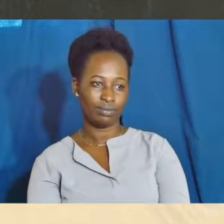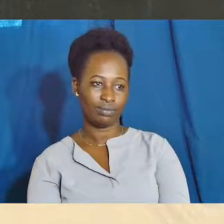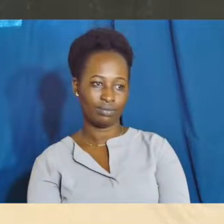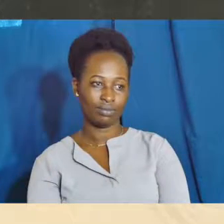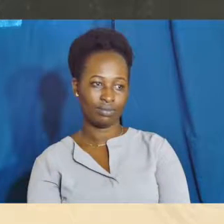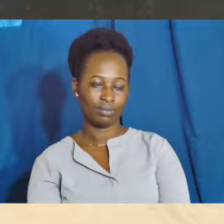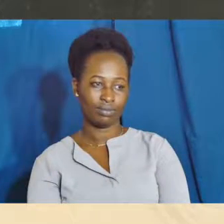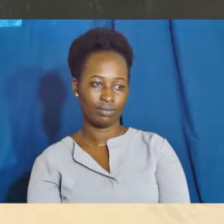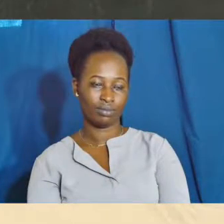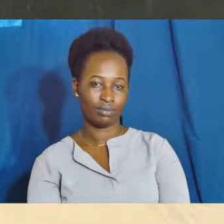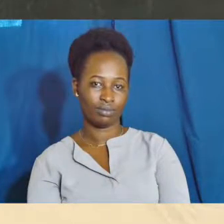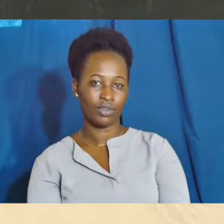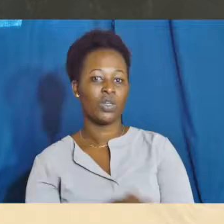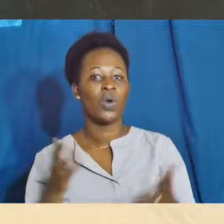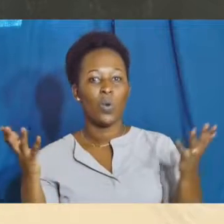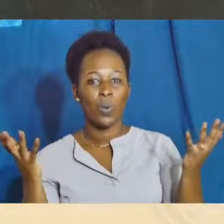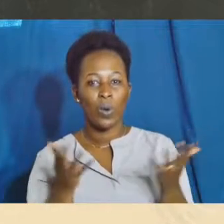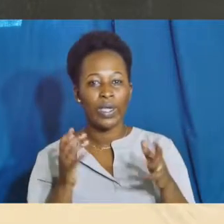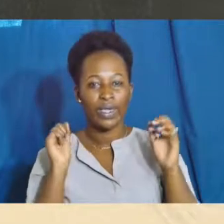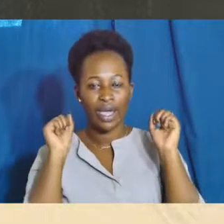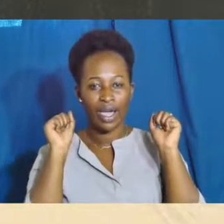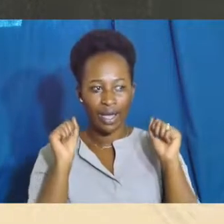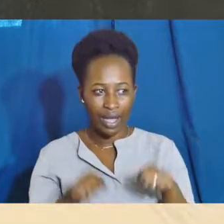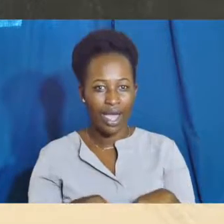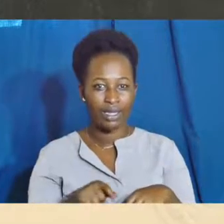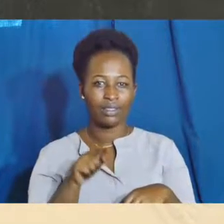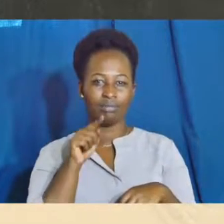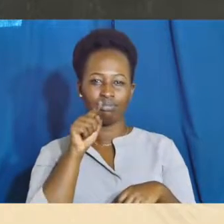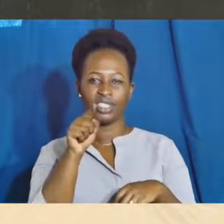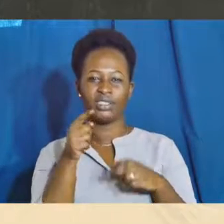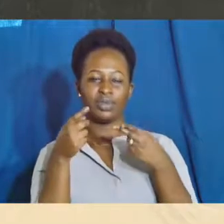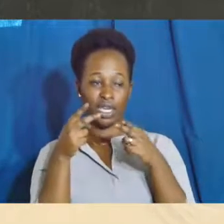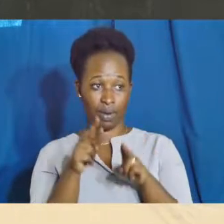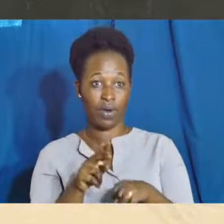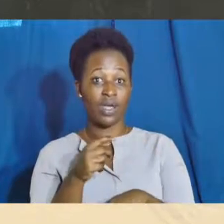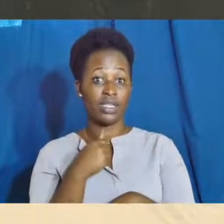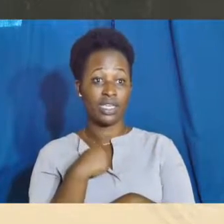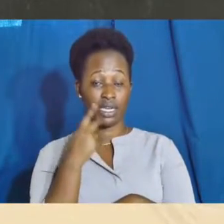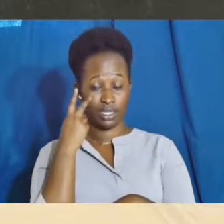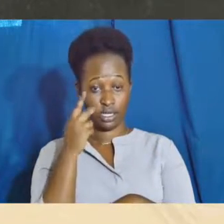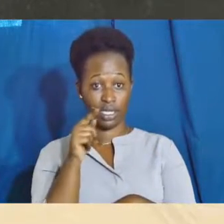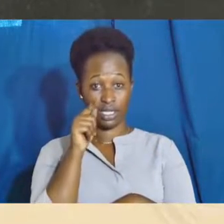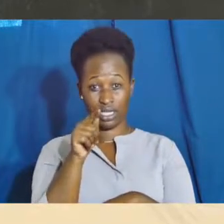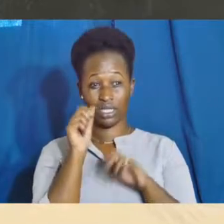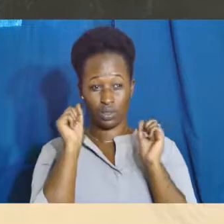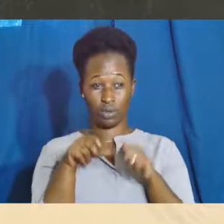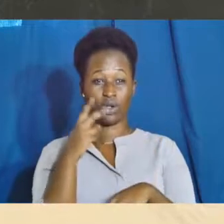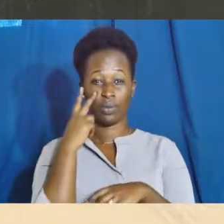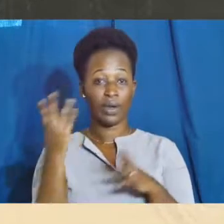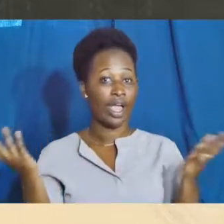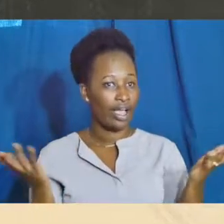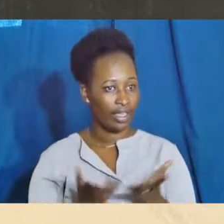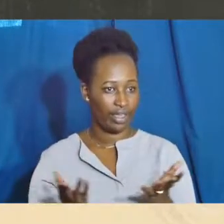where can this be applied? Came to see that this can be seen